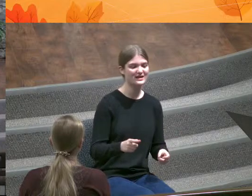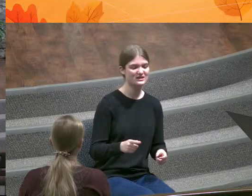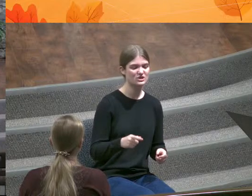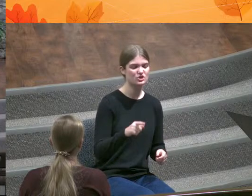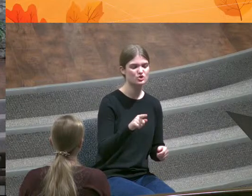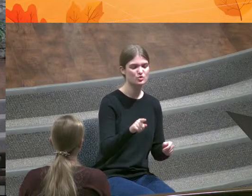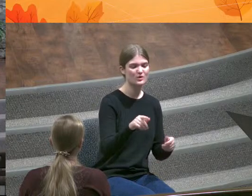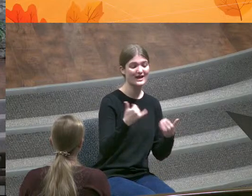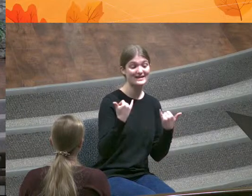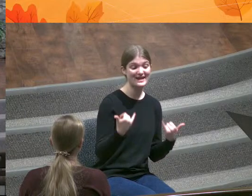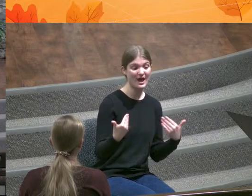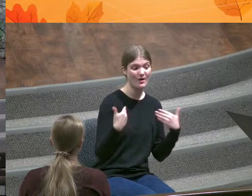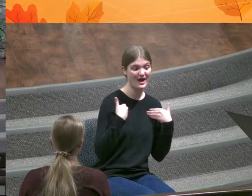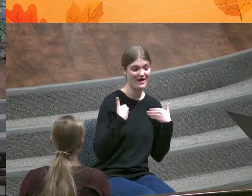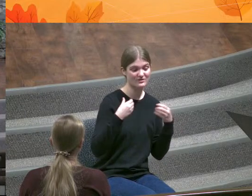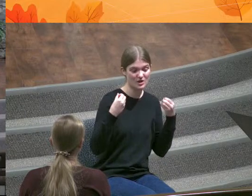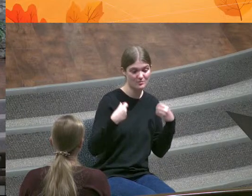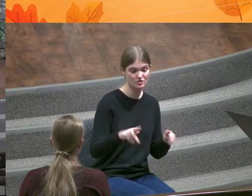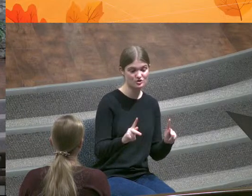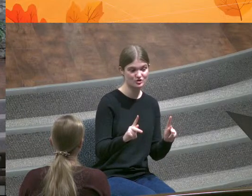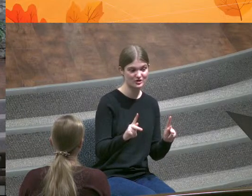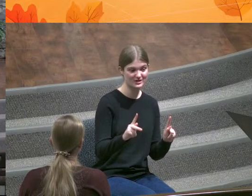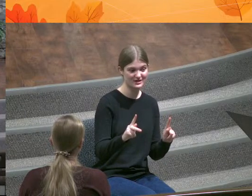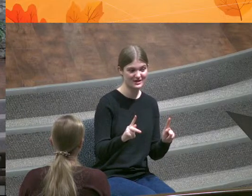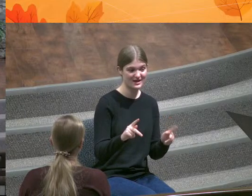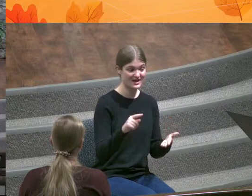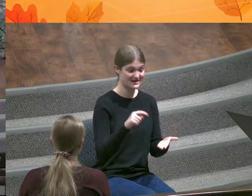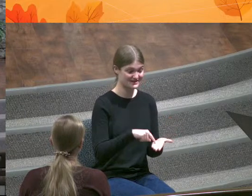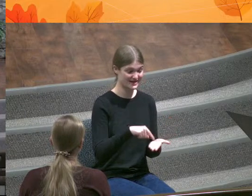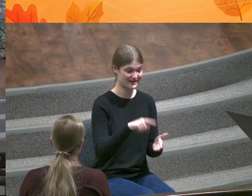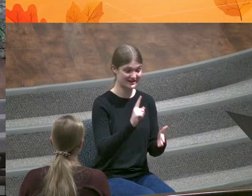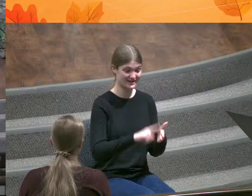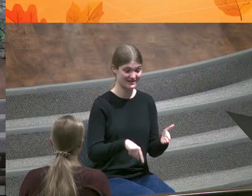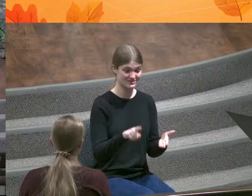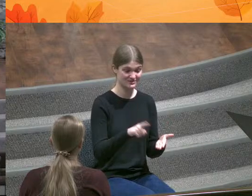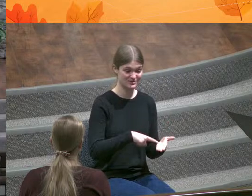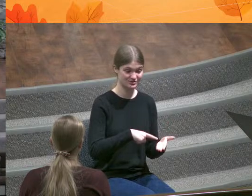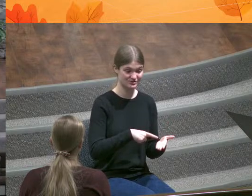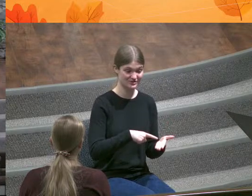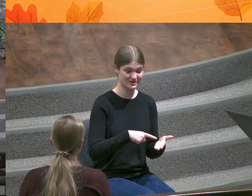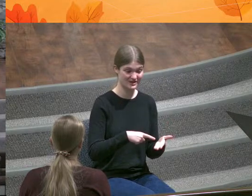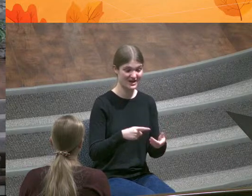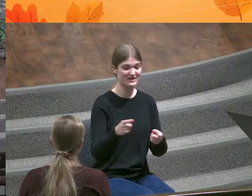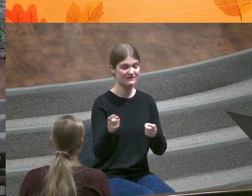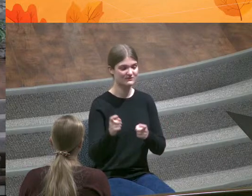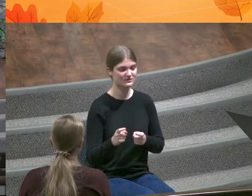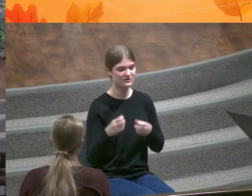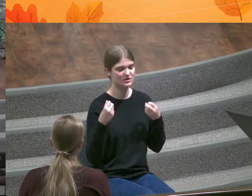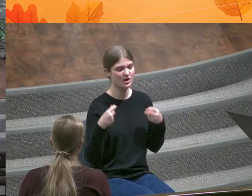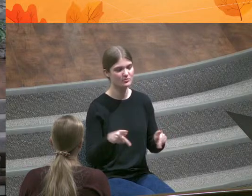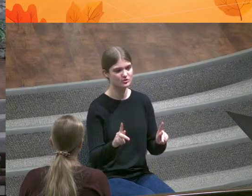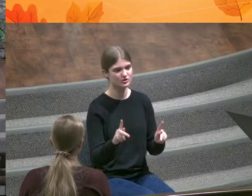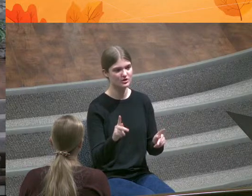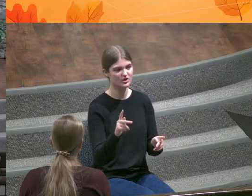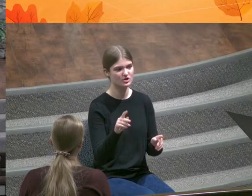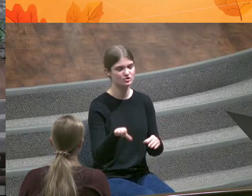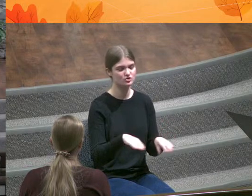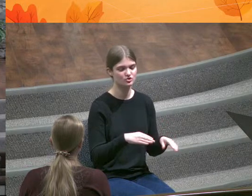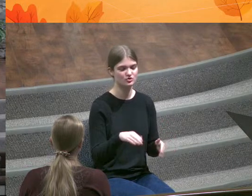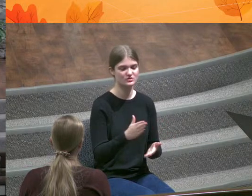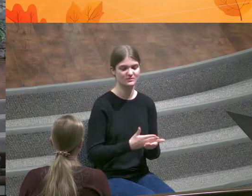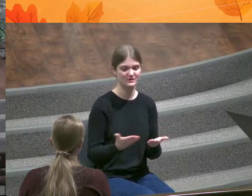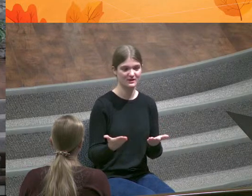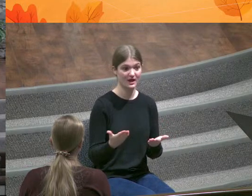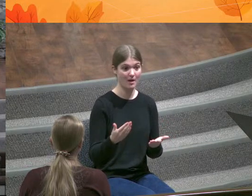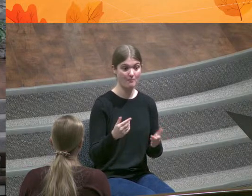a chance, right? A debt cancellation gives me a chance to do something,